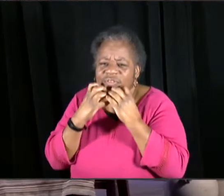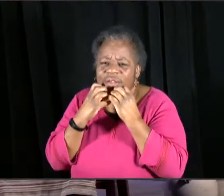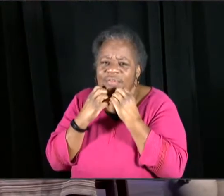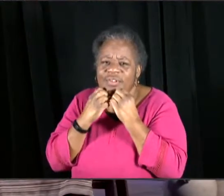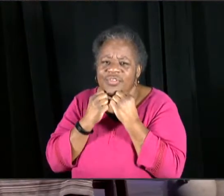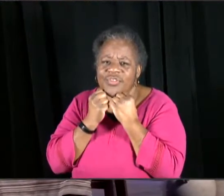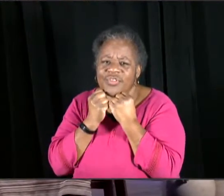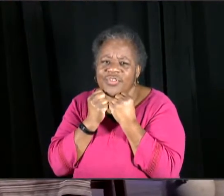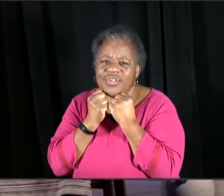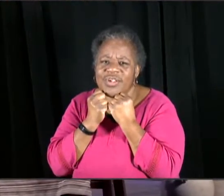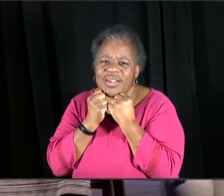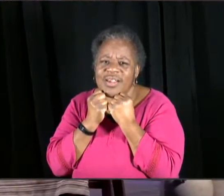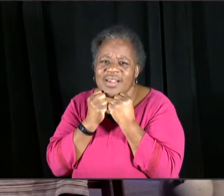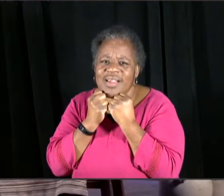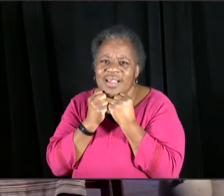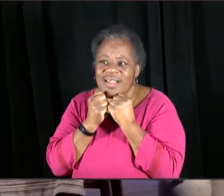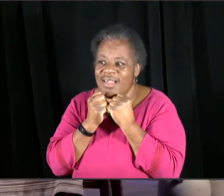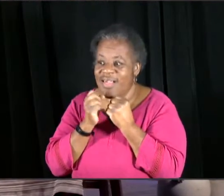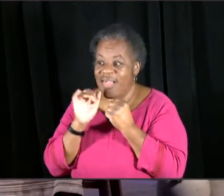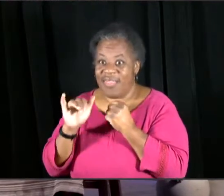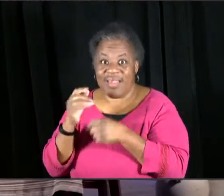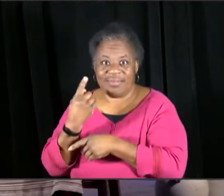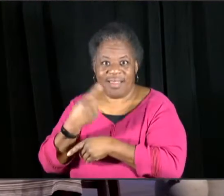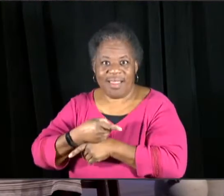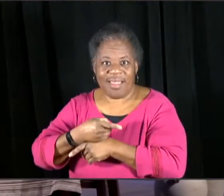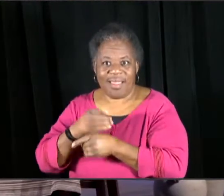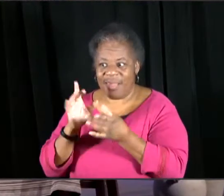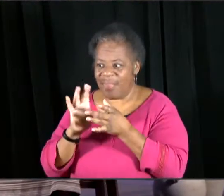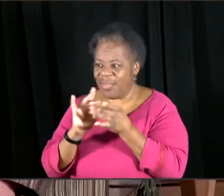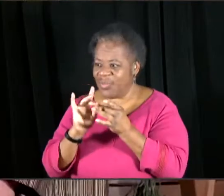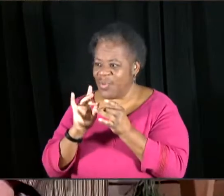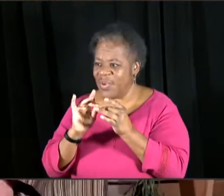It came alive for me that day.